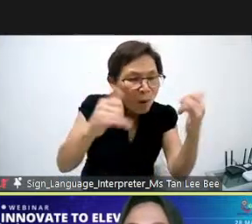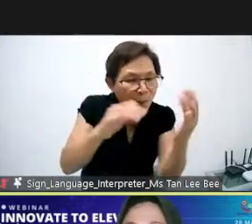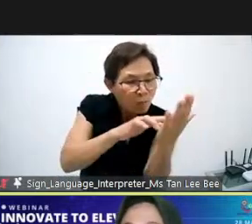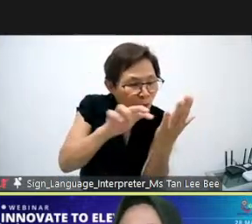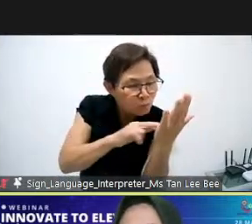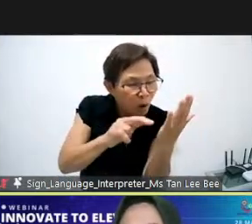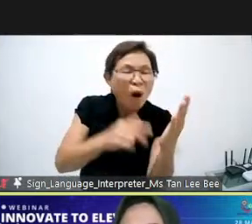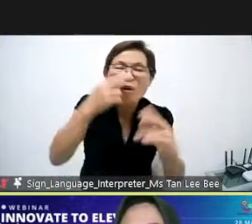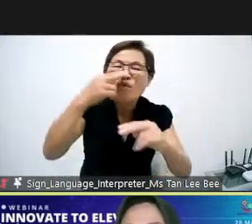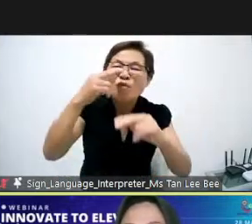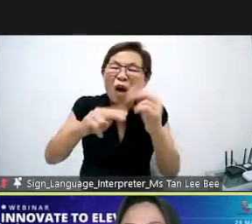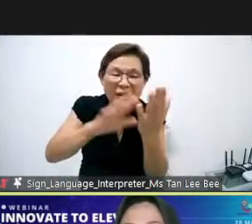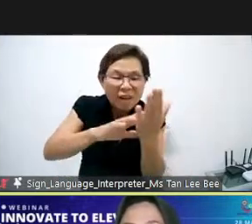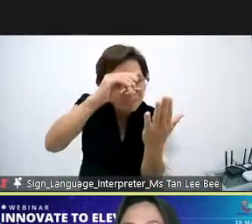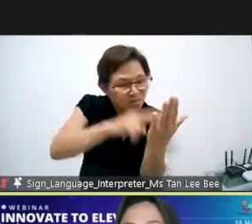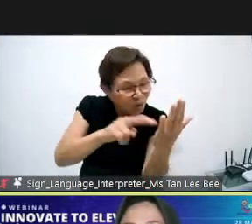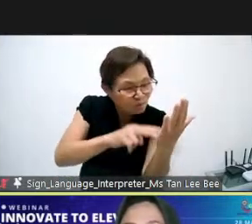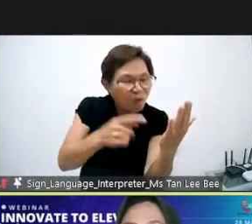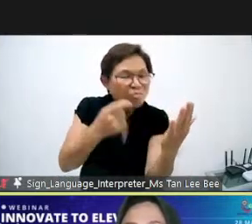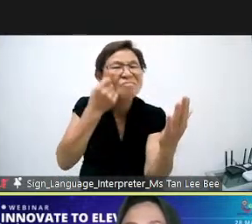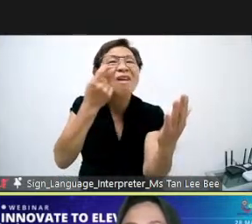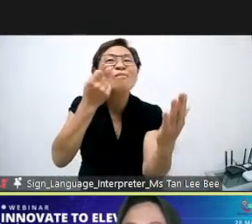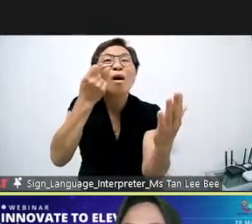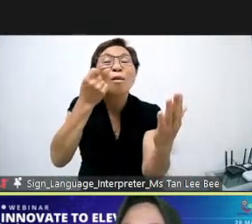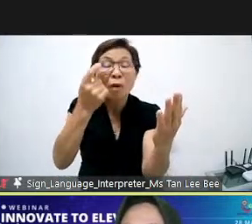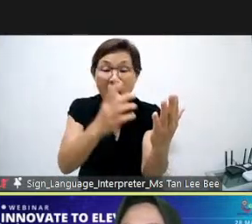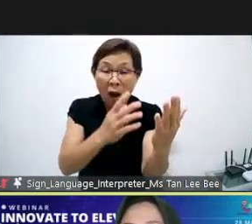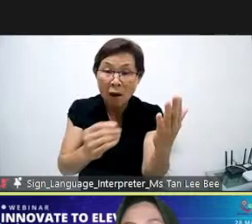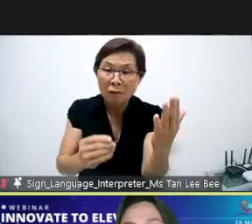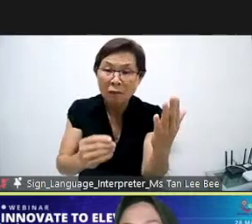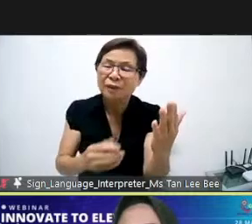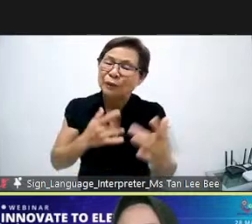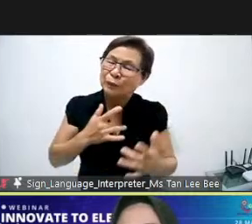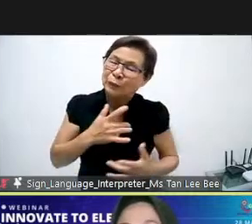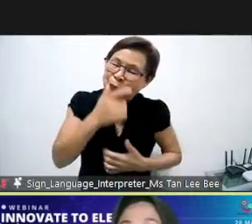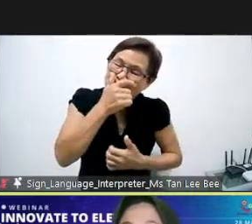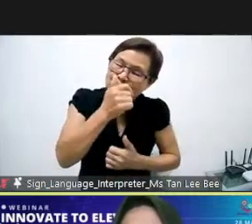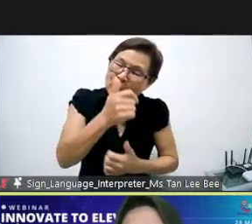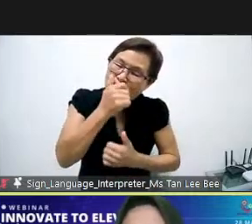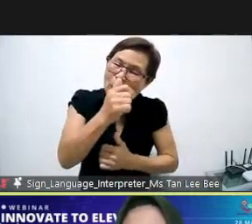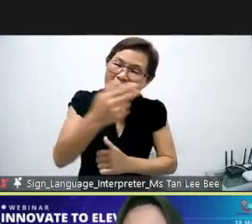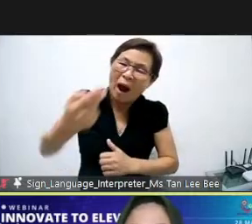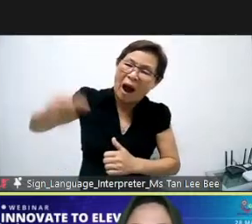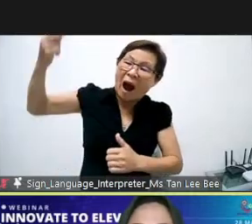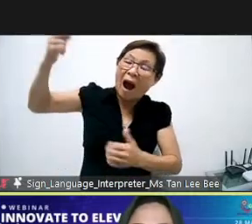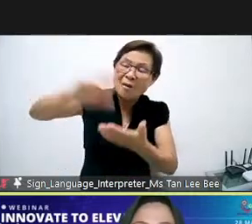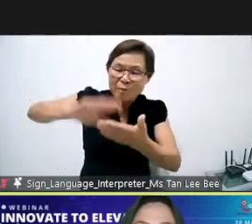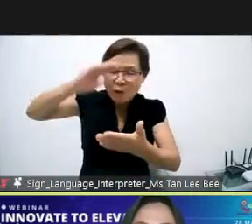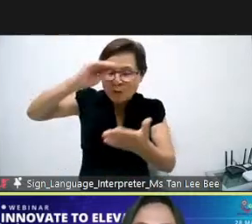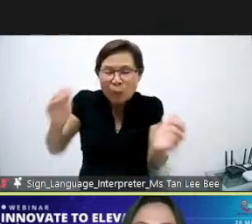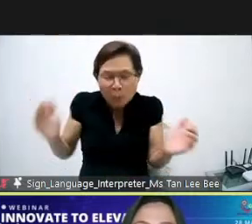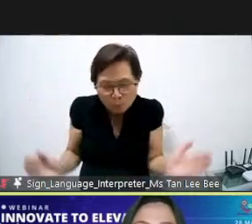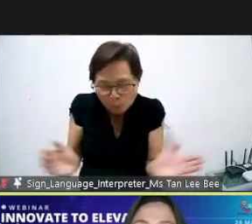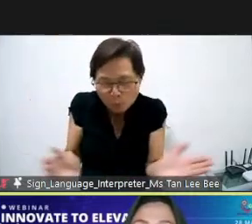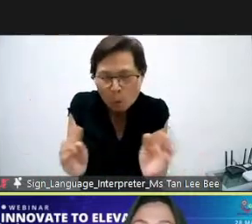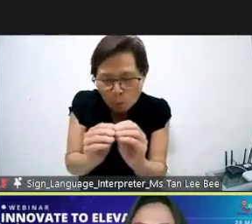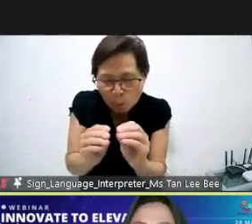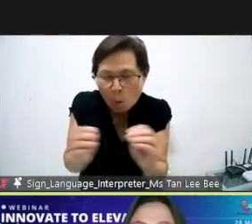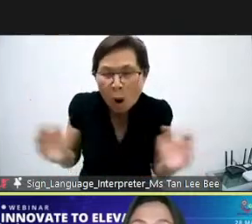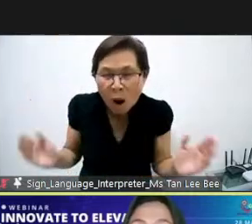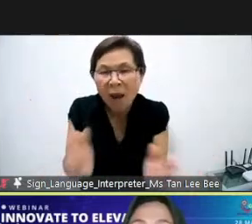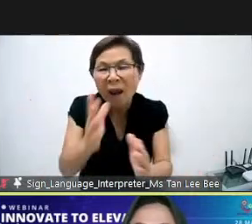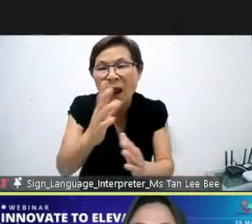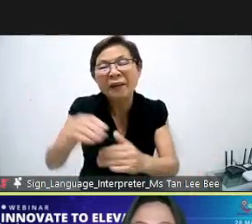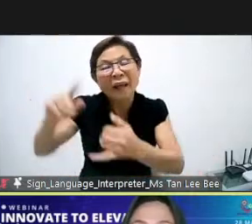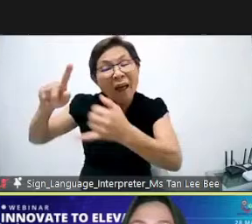fun learning sauna, so that it raises interest and high learning motivation. And in the